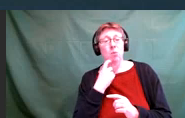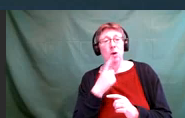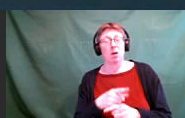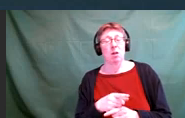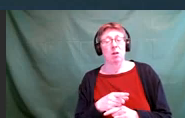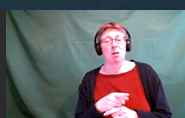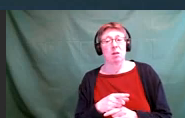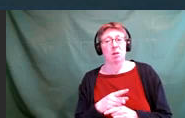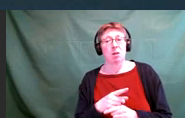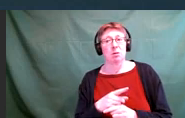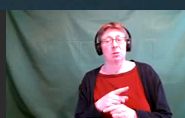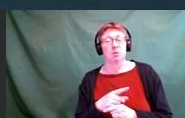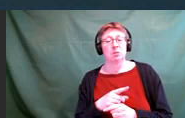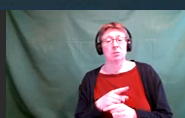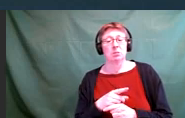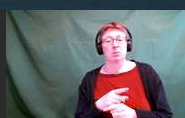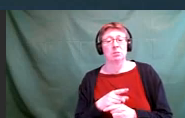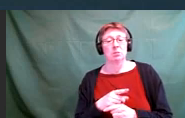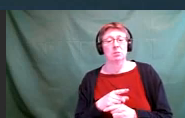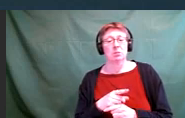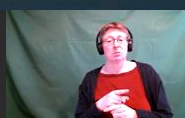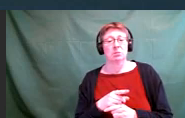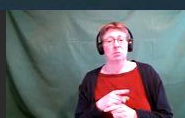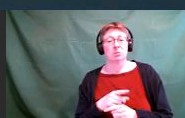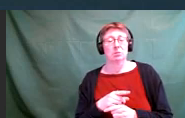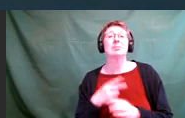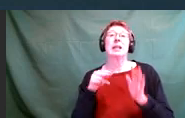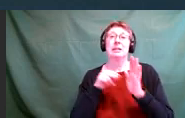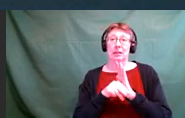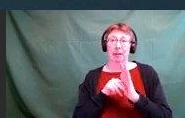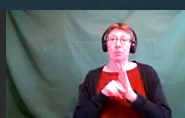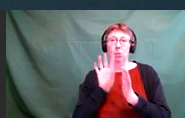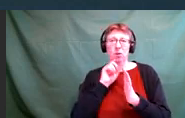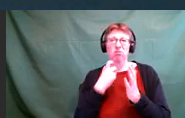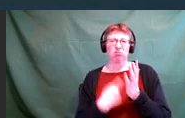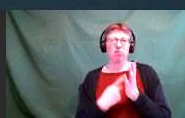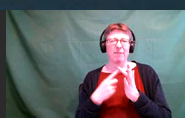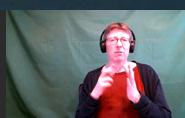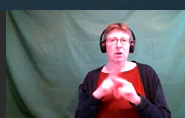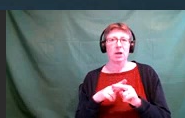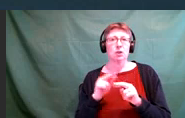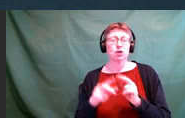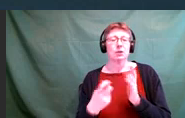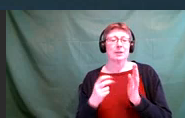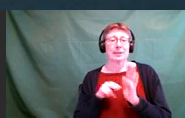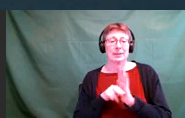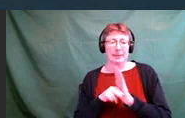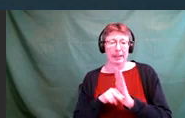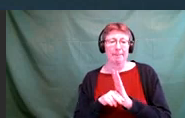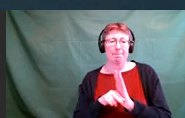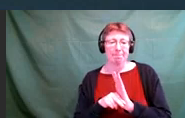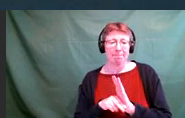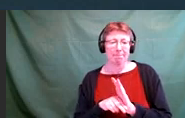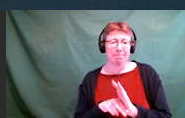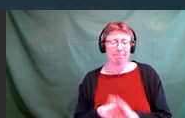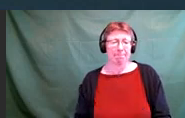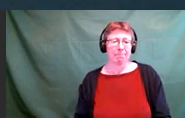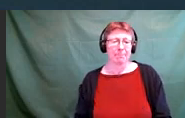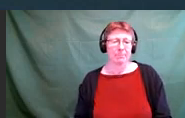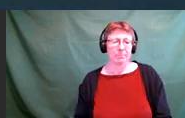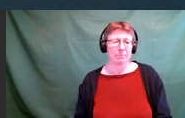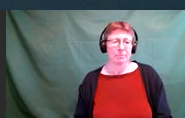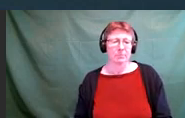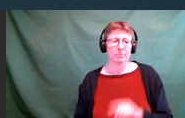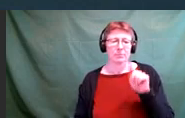to the exam. So if you come back and look at